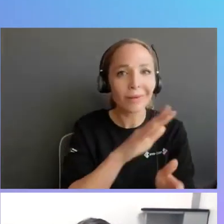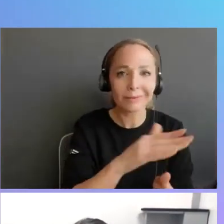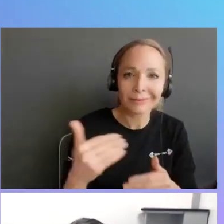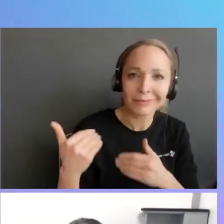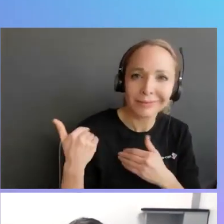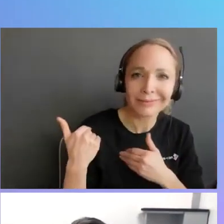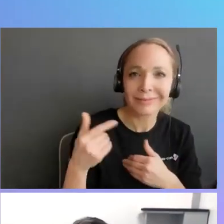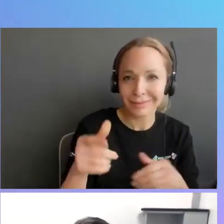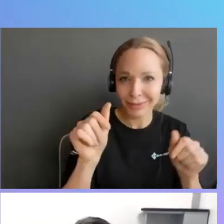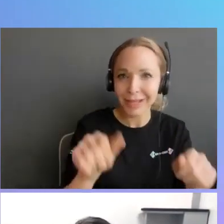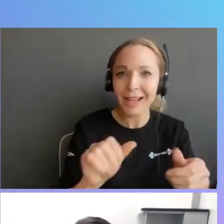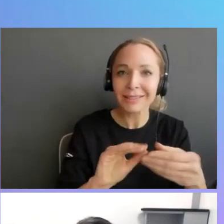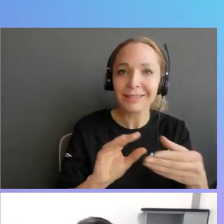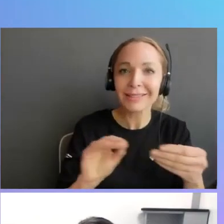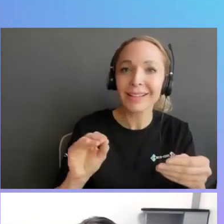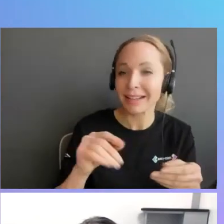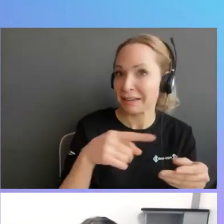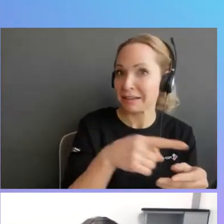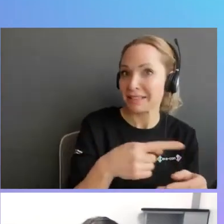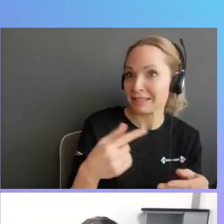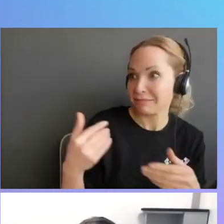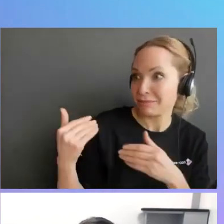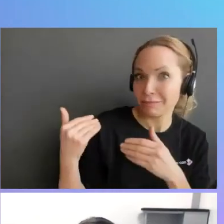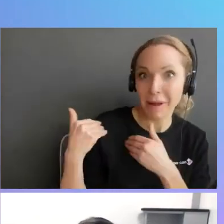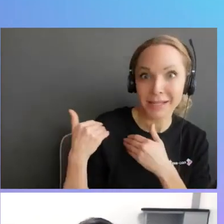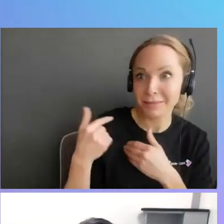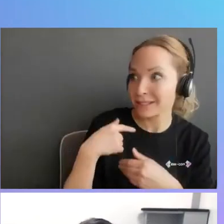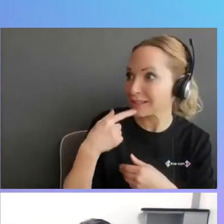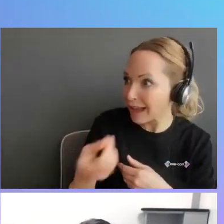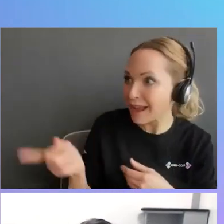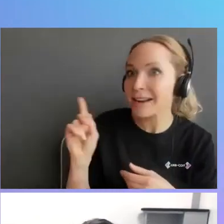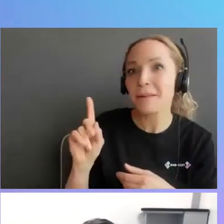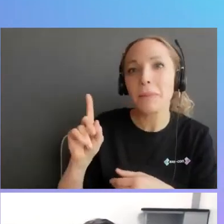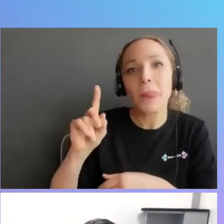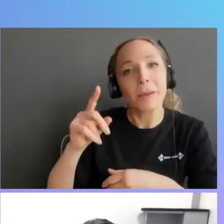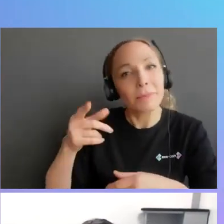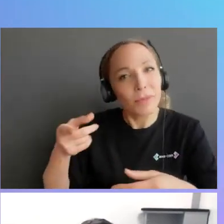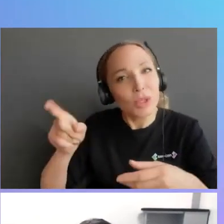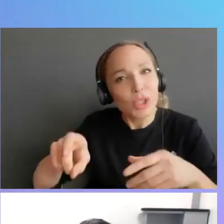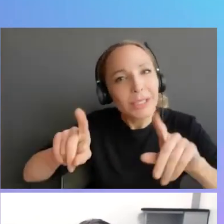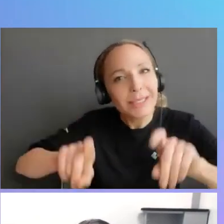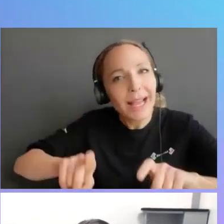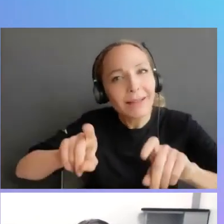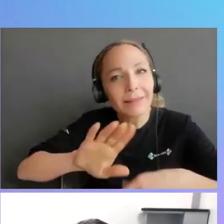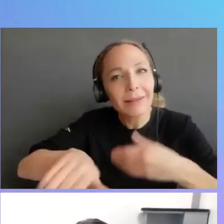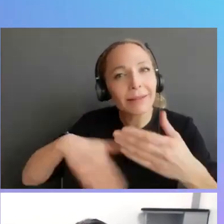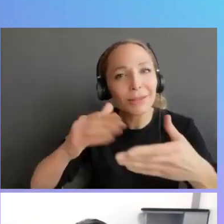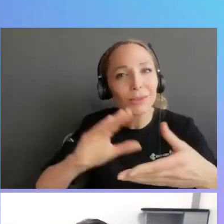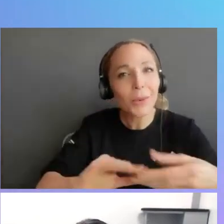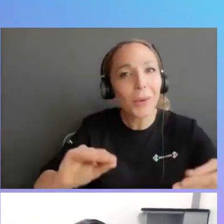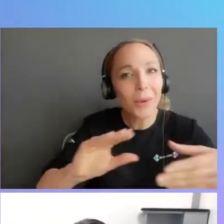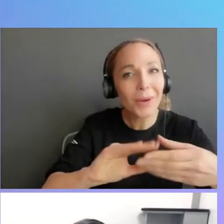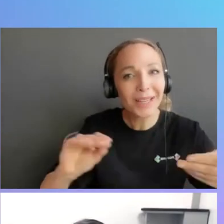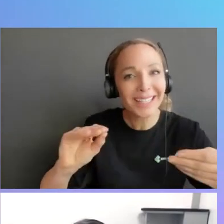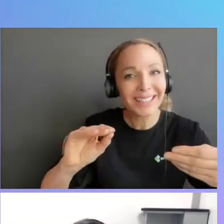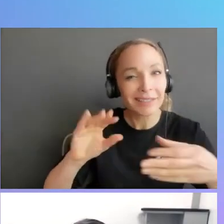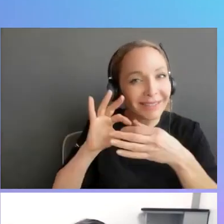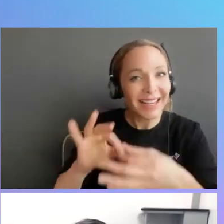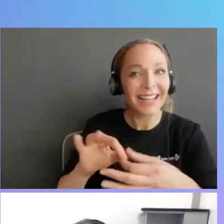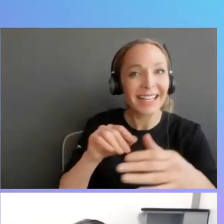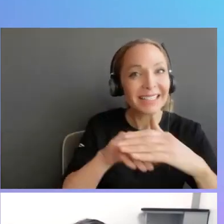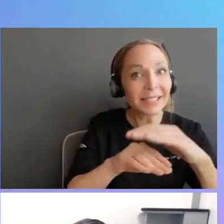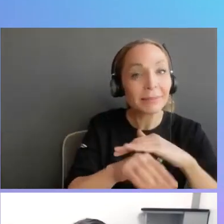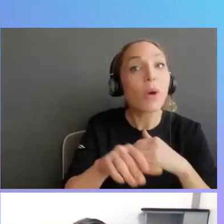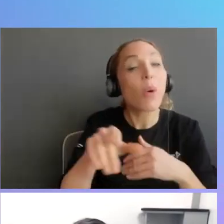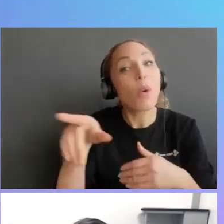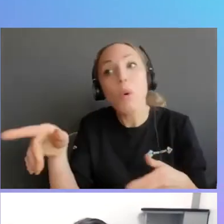stories have been tested for accessibility and are working the way we expect. The designer can check for accessibility, have